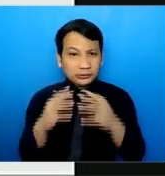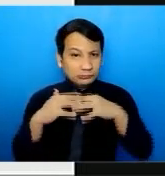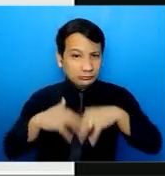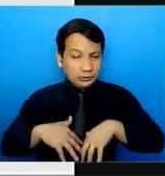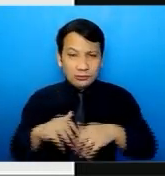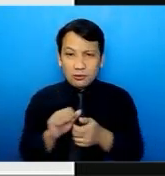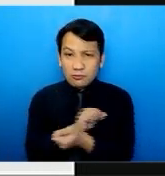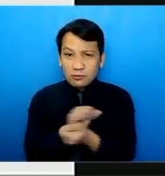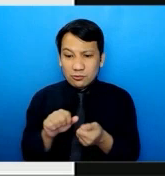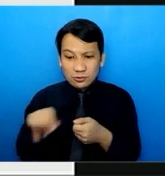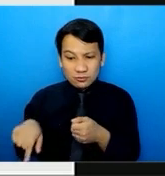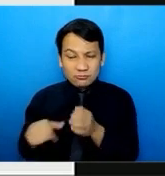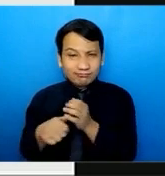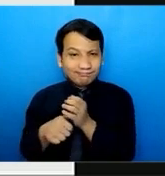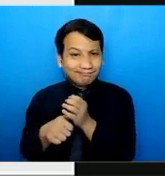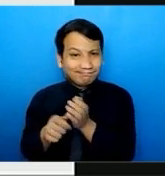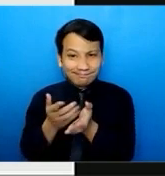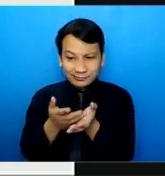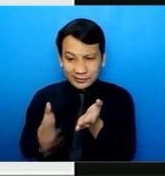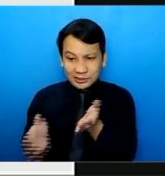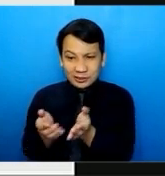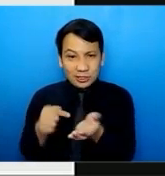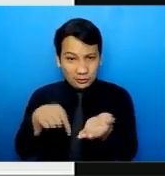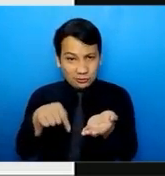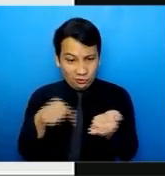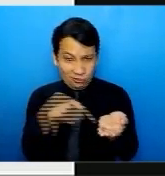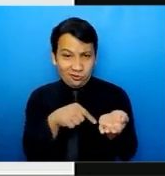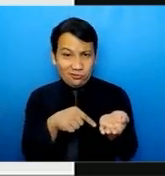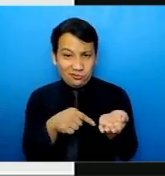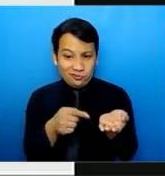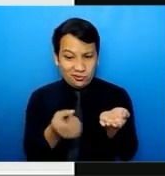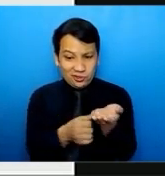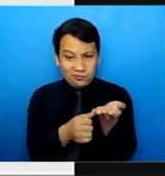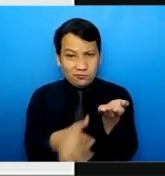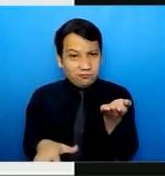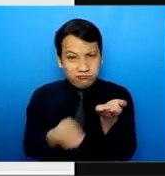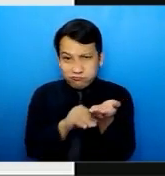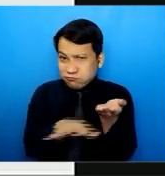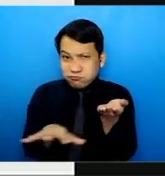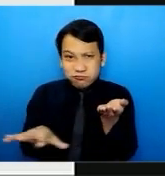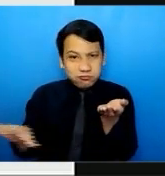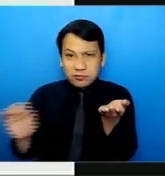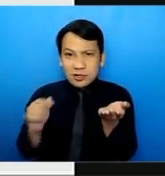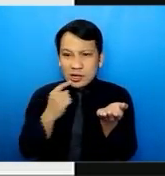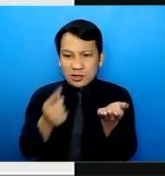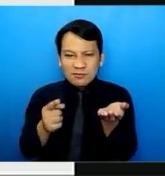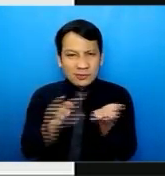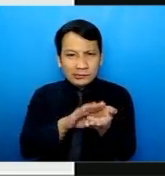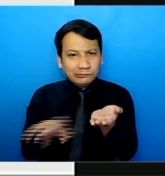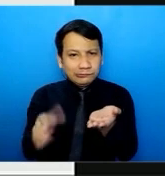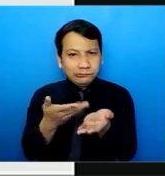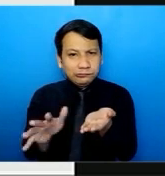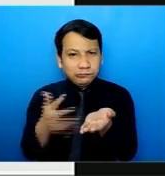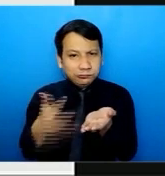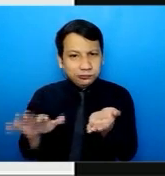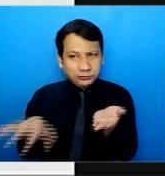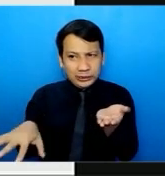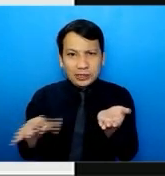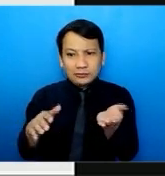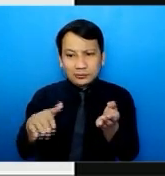the sewage that these anchored ships, more than 200 of them, are dumping into that reef